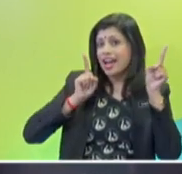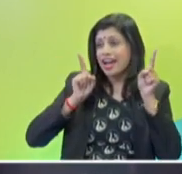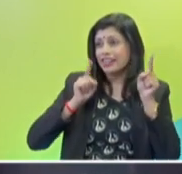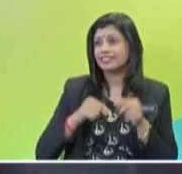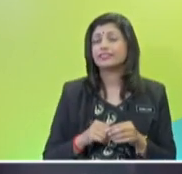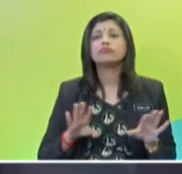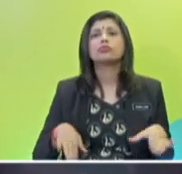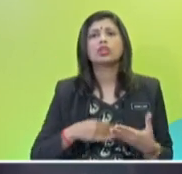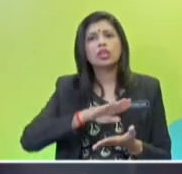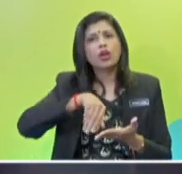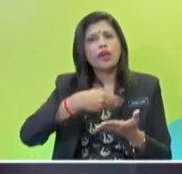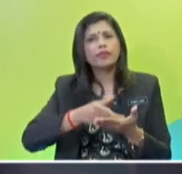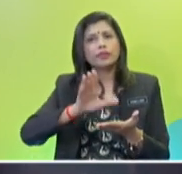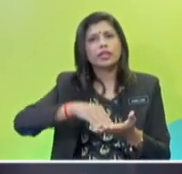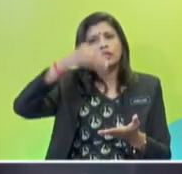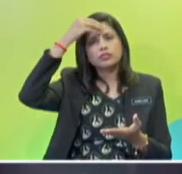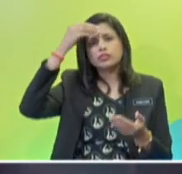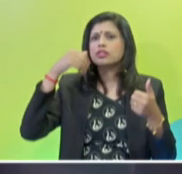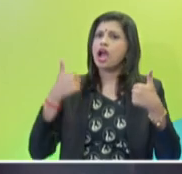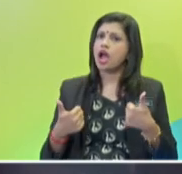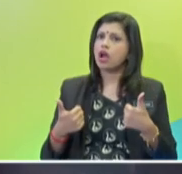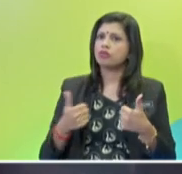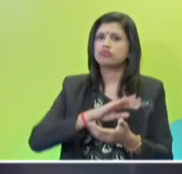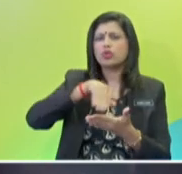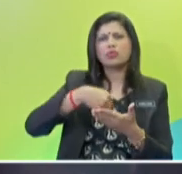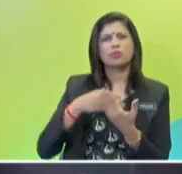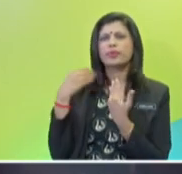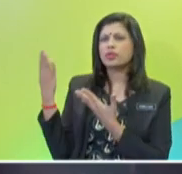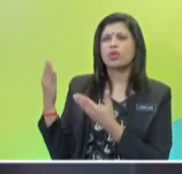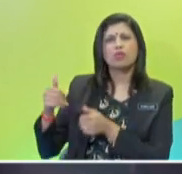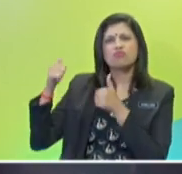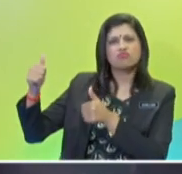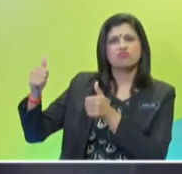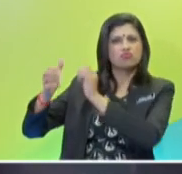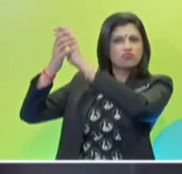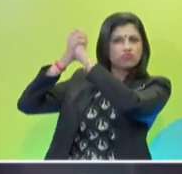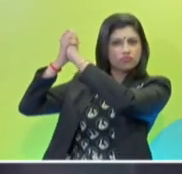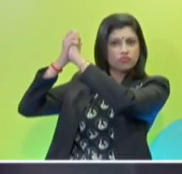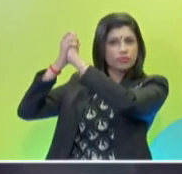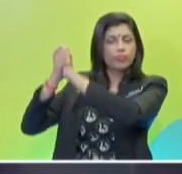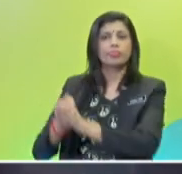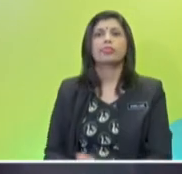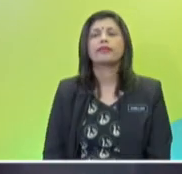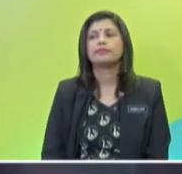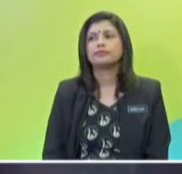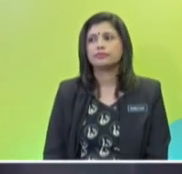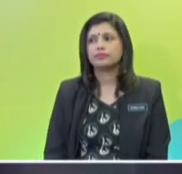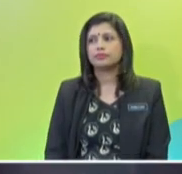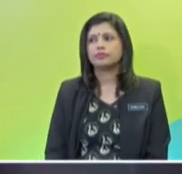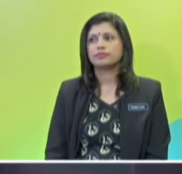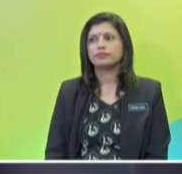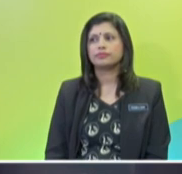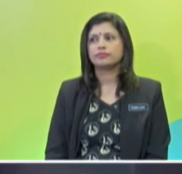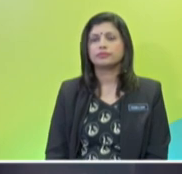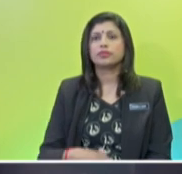overall performance, teacher, for today's lesson? They are marvelous. Excellent. Yeah. Good job, everybody. All right, so everybody gets a star. And also for